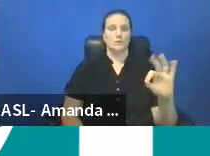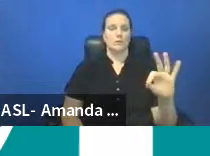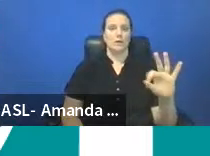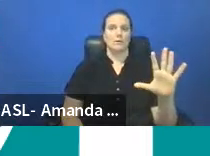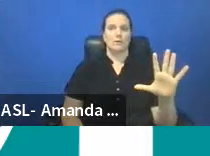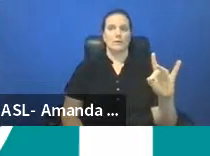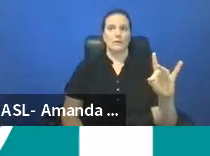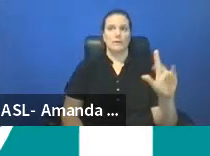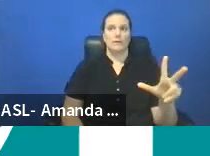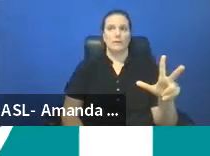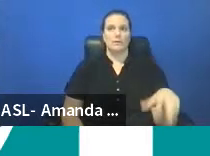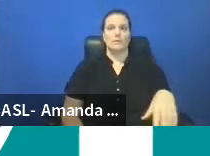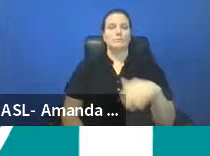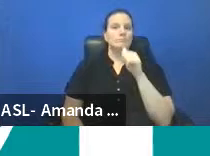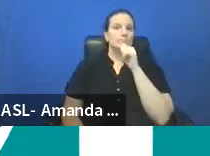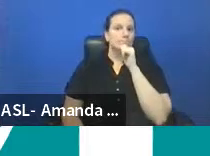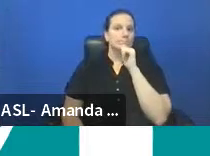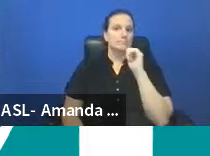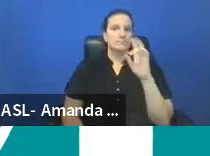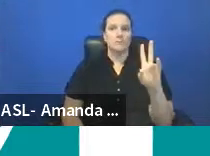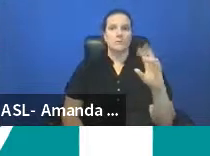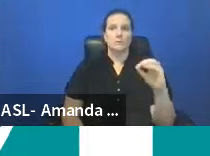986-0940-5983, passcode